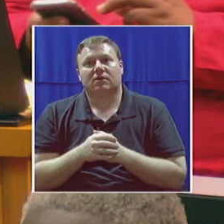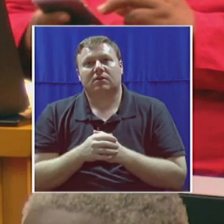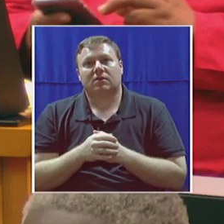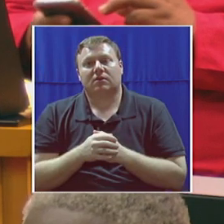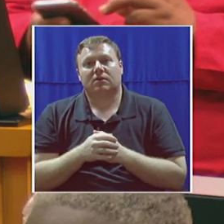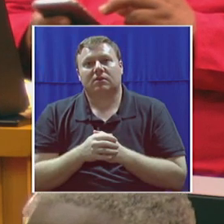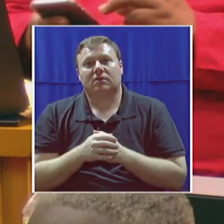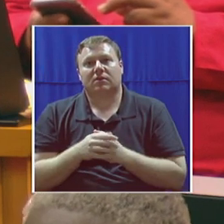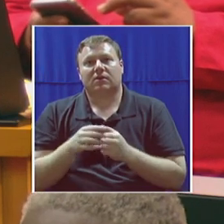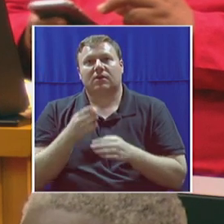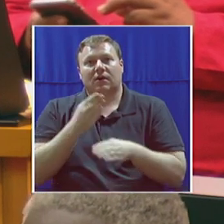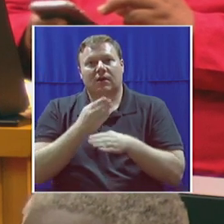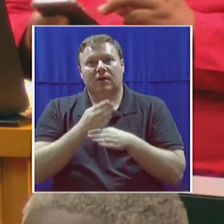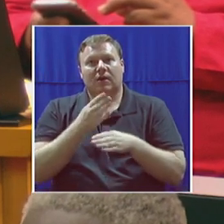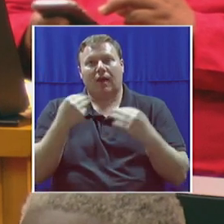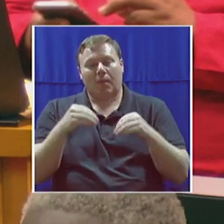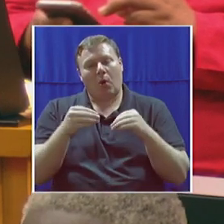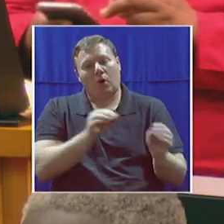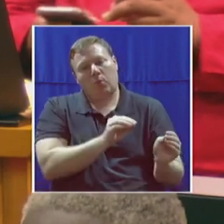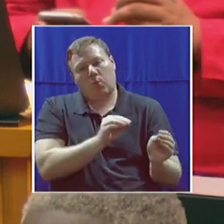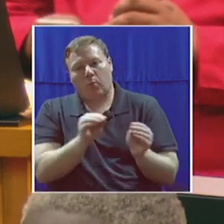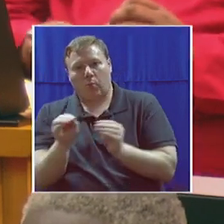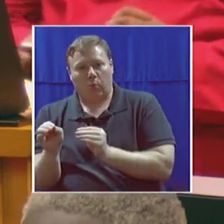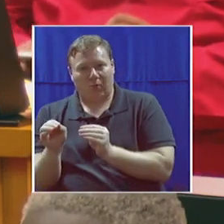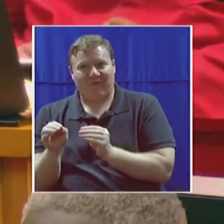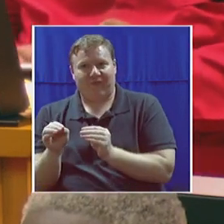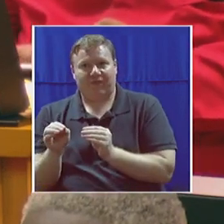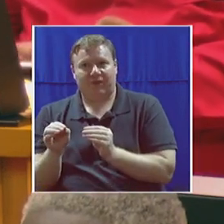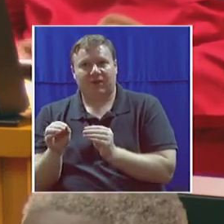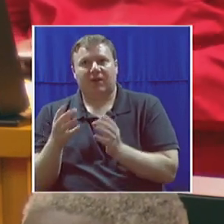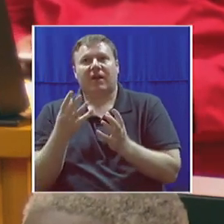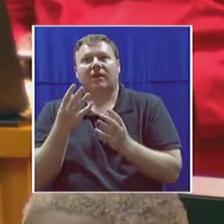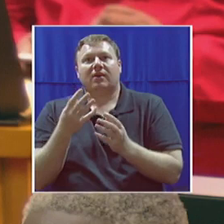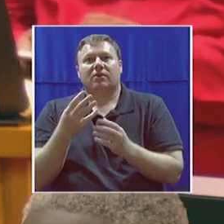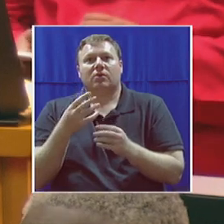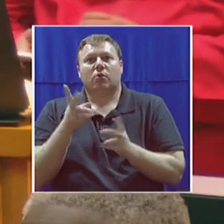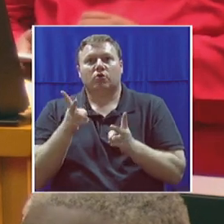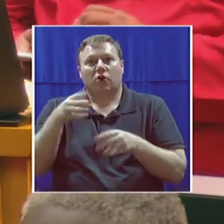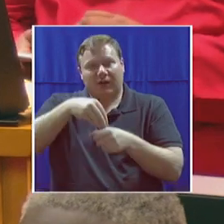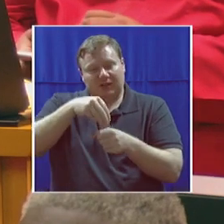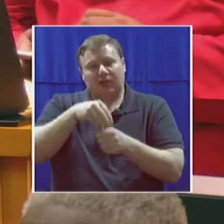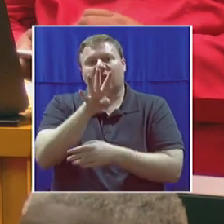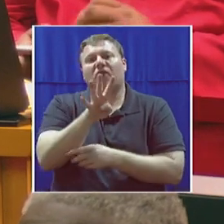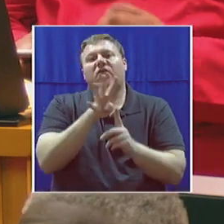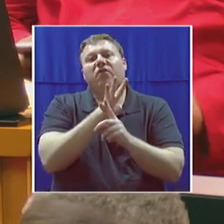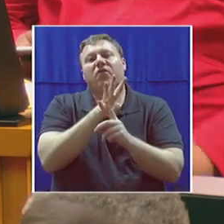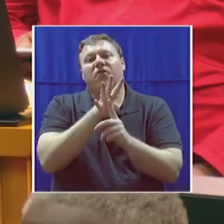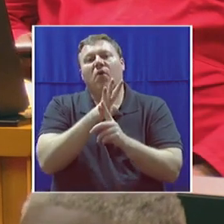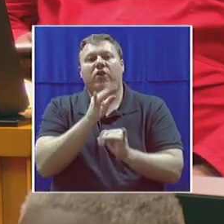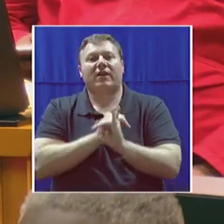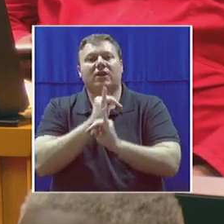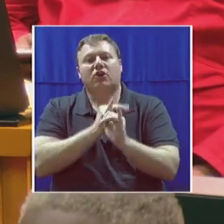labor market and inate fourth Industrial Revolution which will the labor market